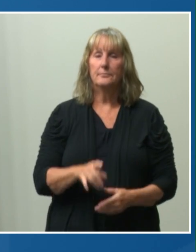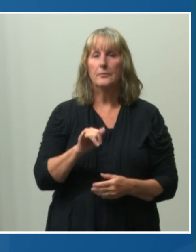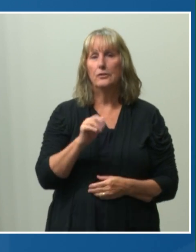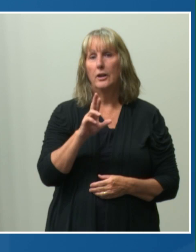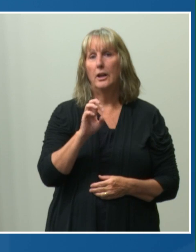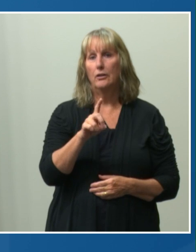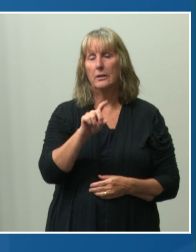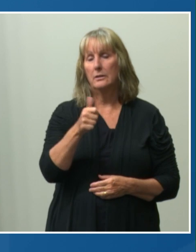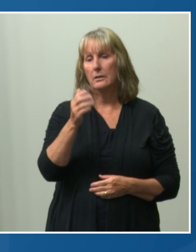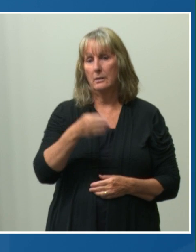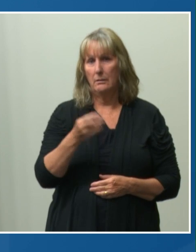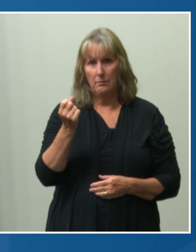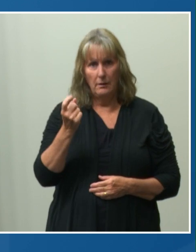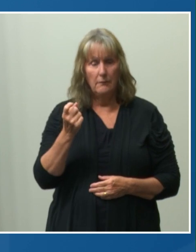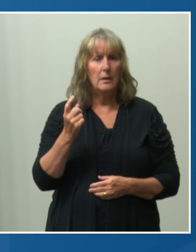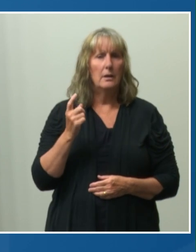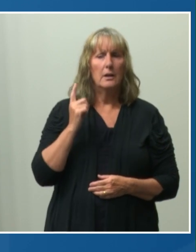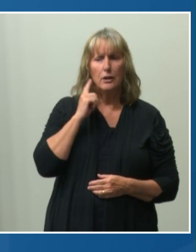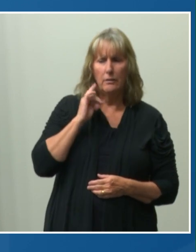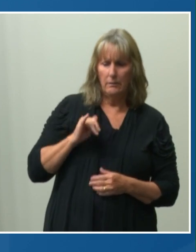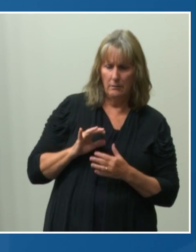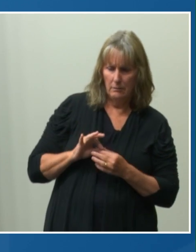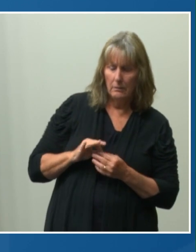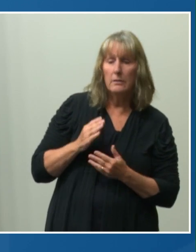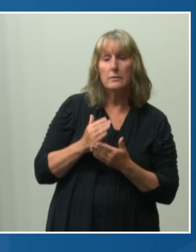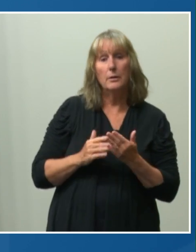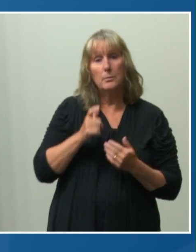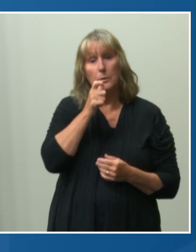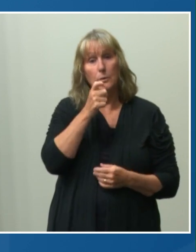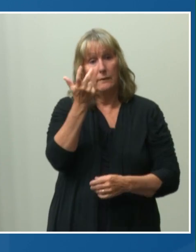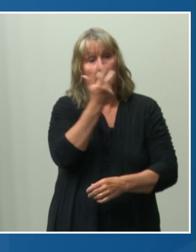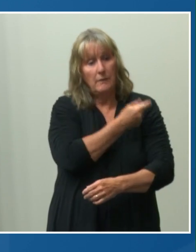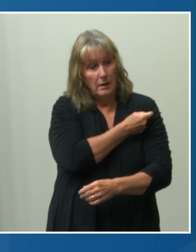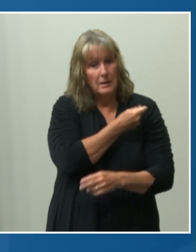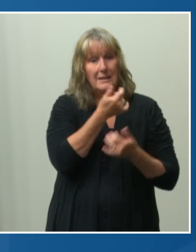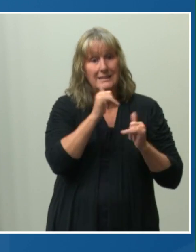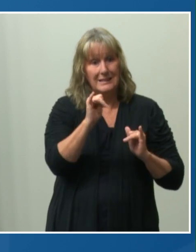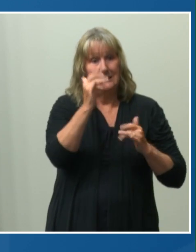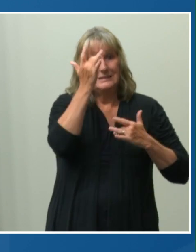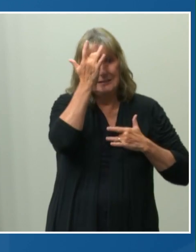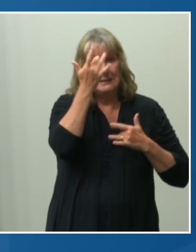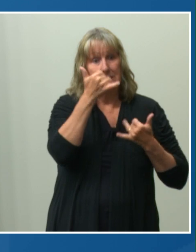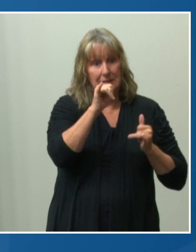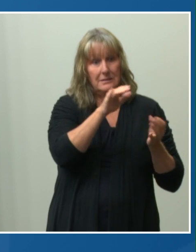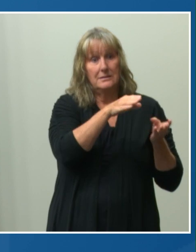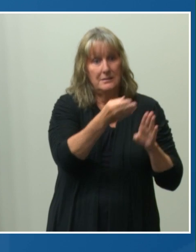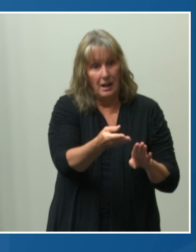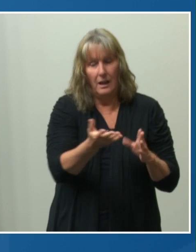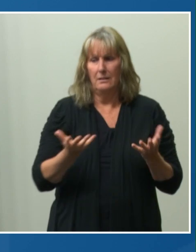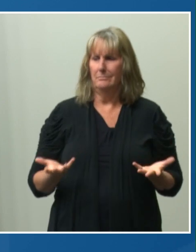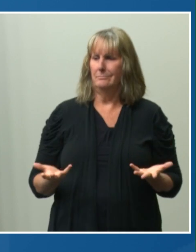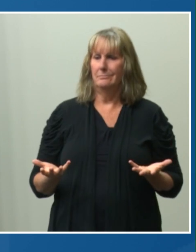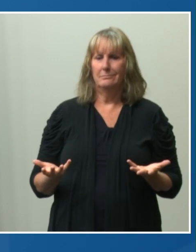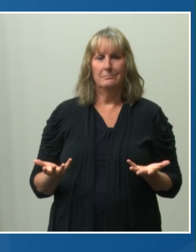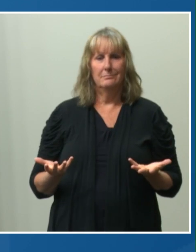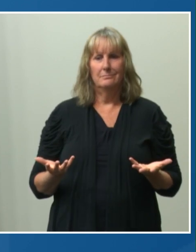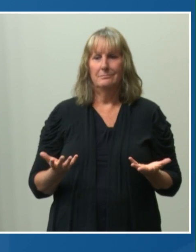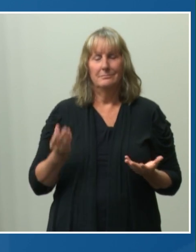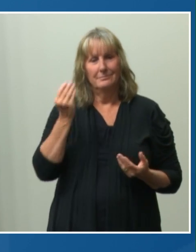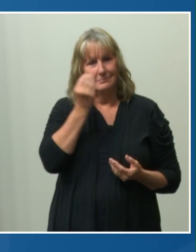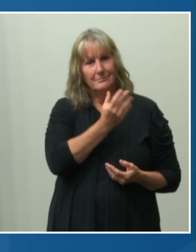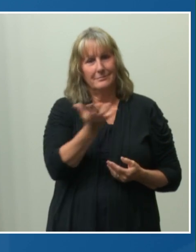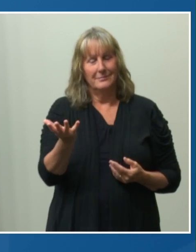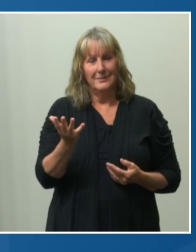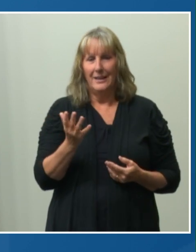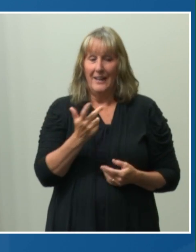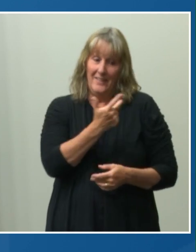And I guess for those people who do hear that even some people with the vaccine are still getting sick and some are dying, I guess, how do you kind of counter that to let them know that the vaccine